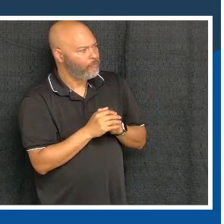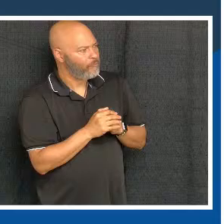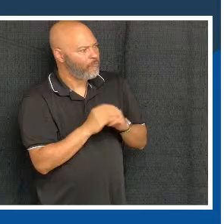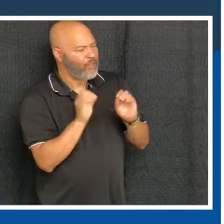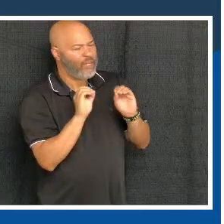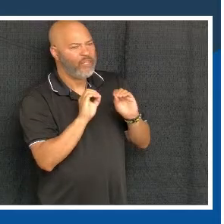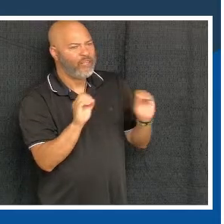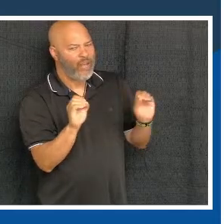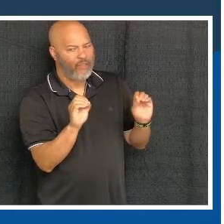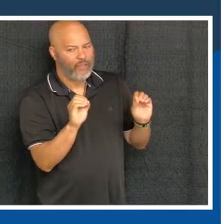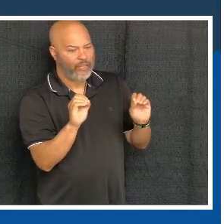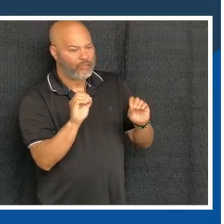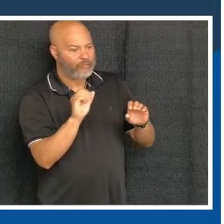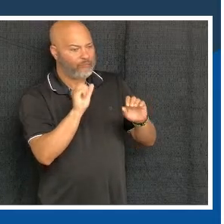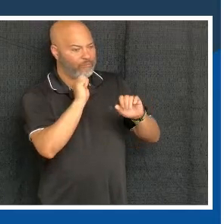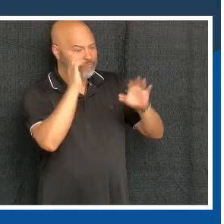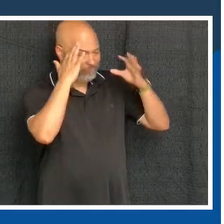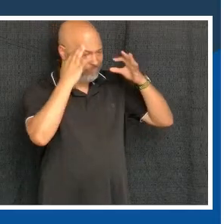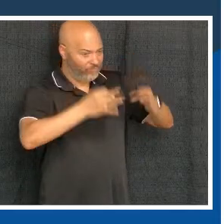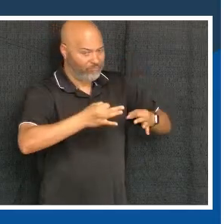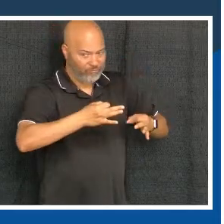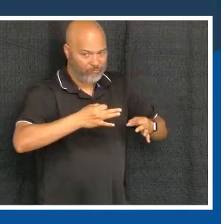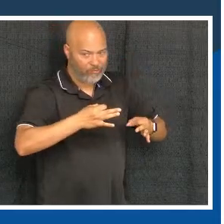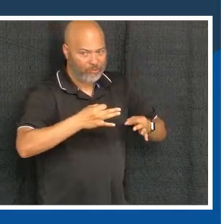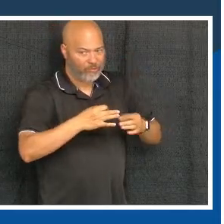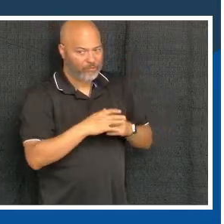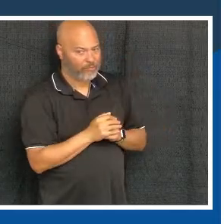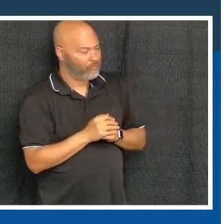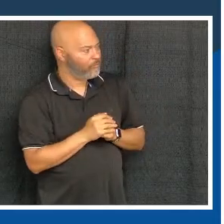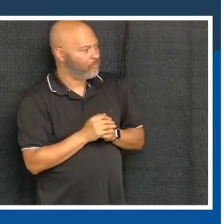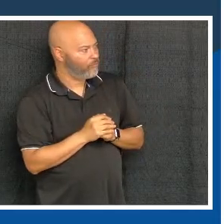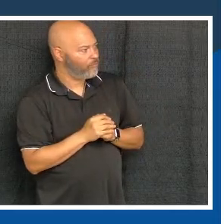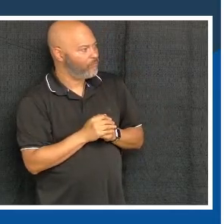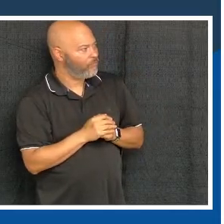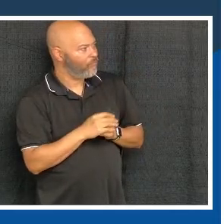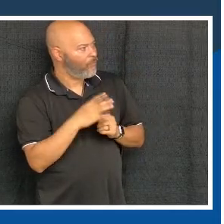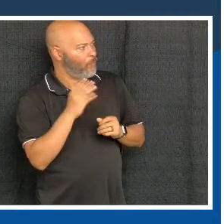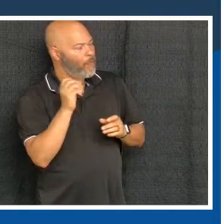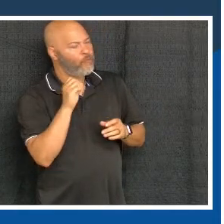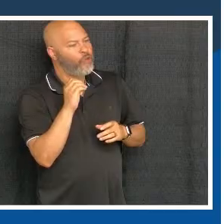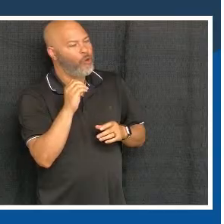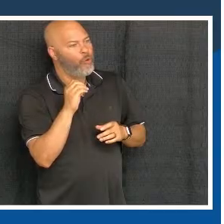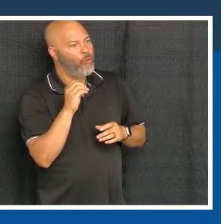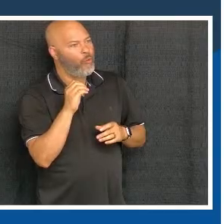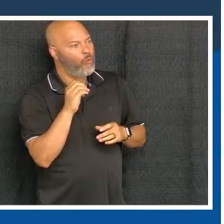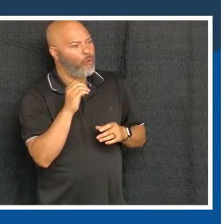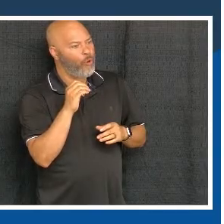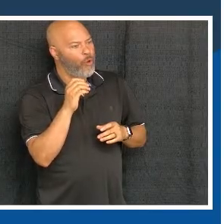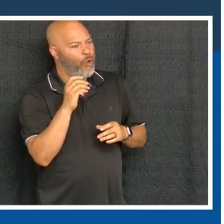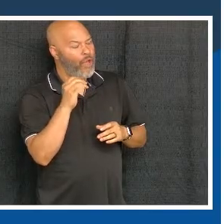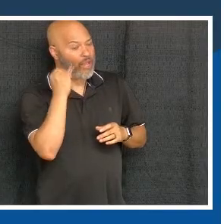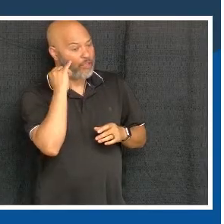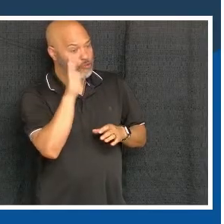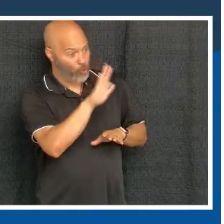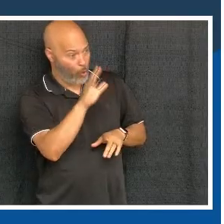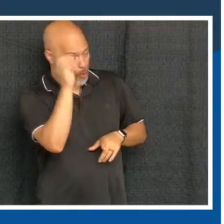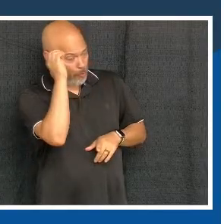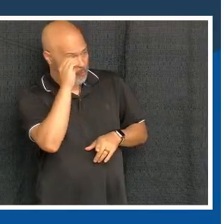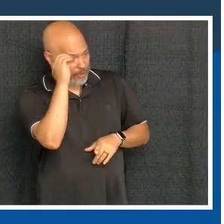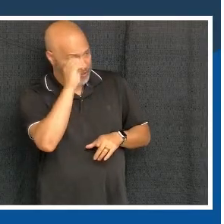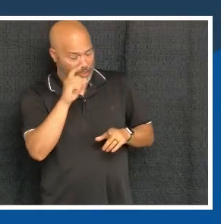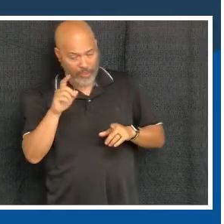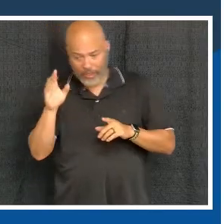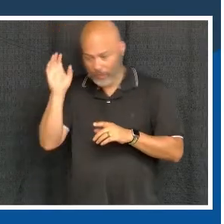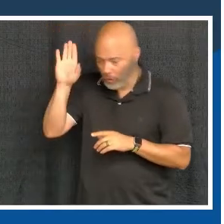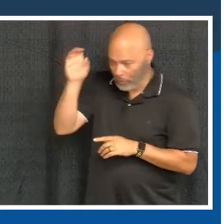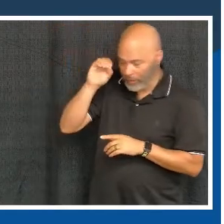Nothing is solidified yet. Those discussions have started and have been happening. Okay, so I guess my question is, in your opinion as a planner,